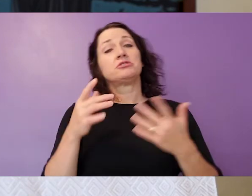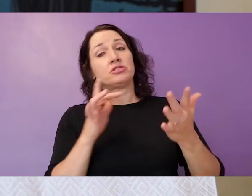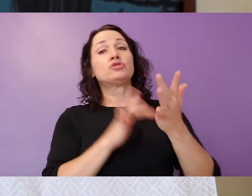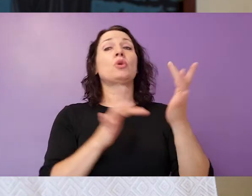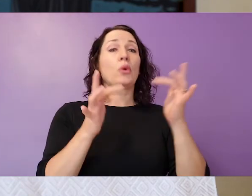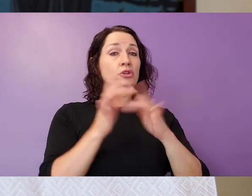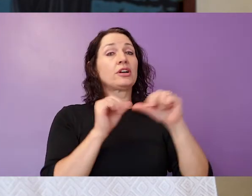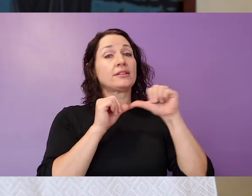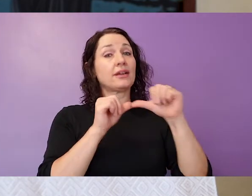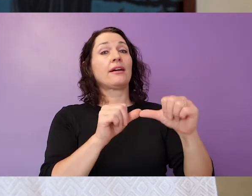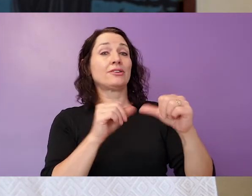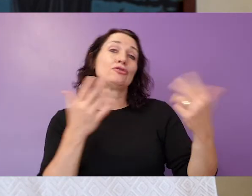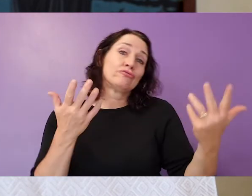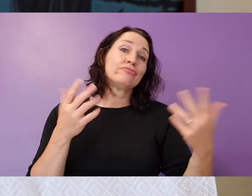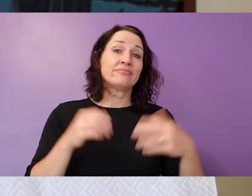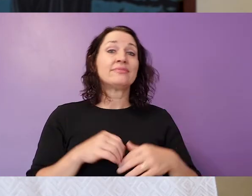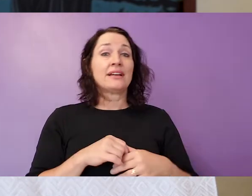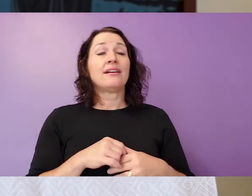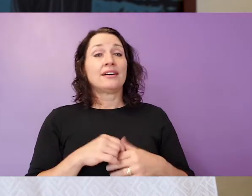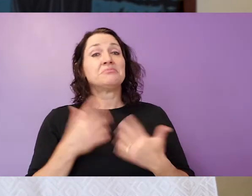And of course, he tells them,